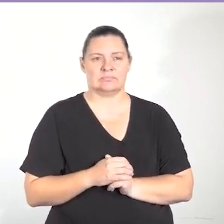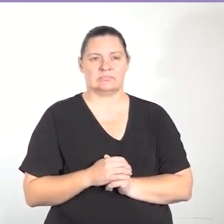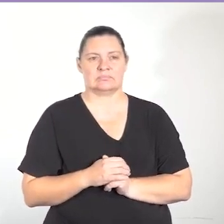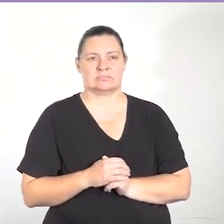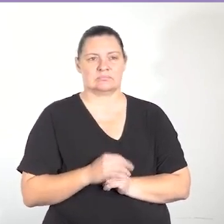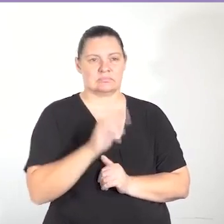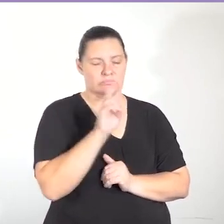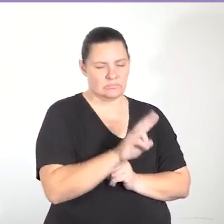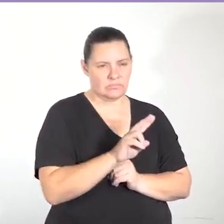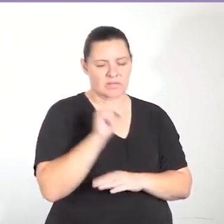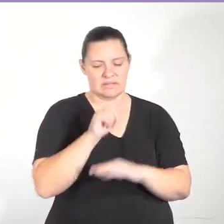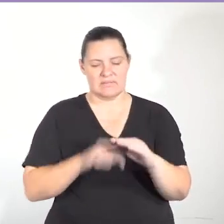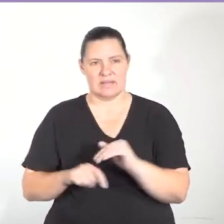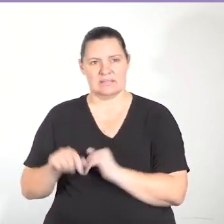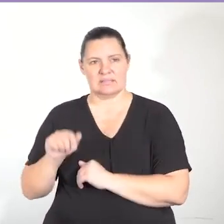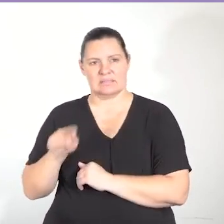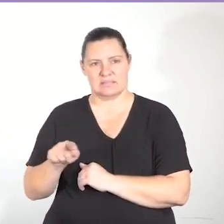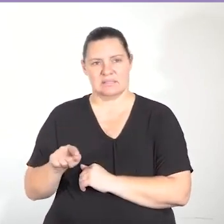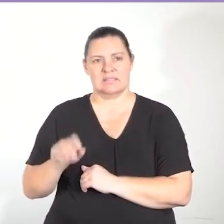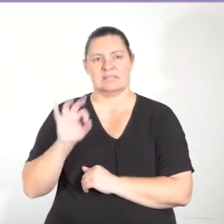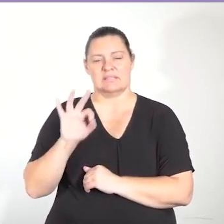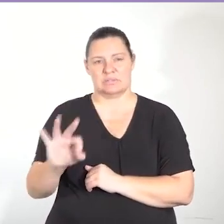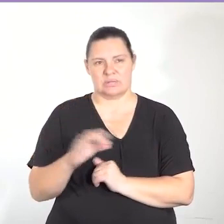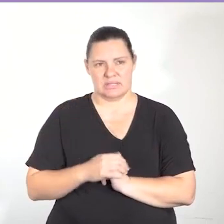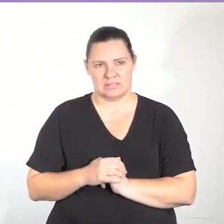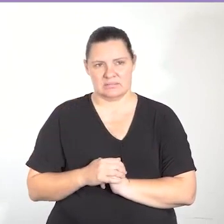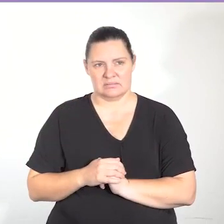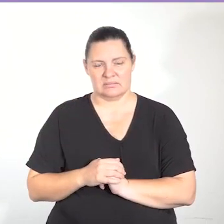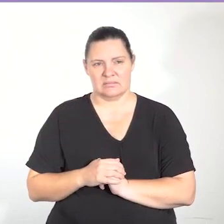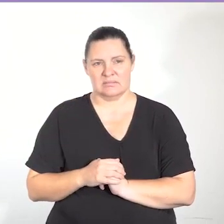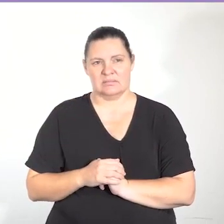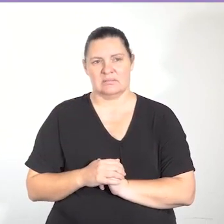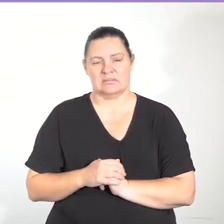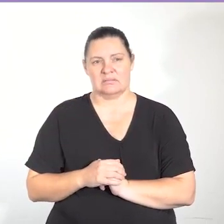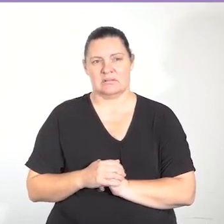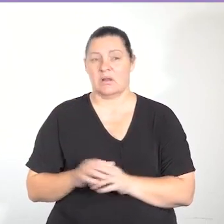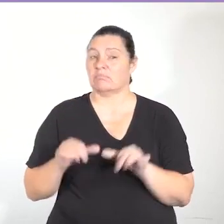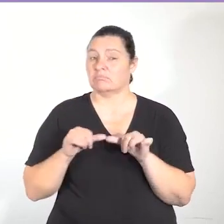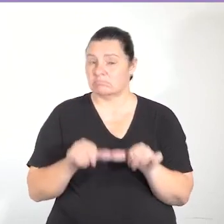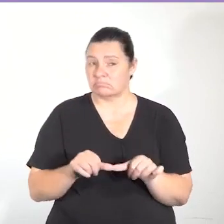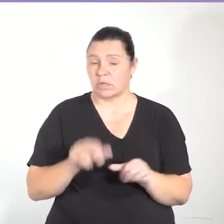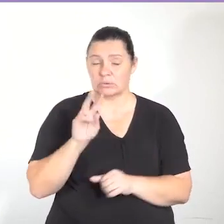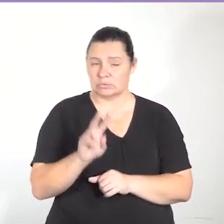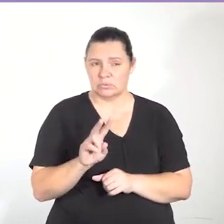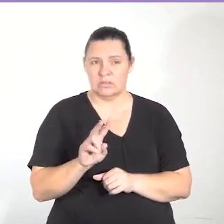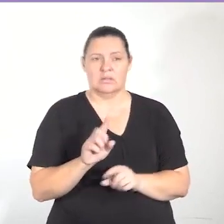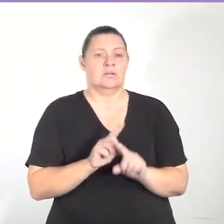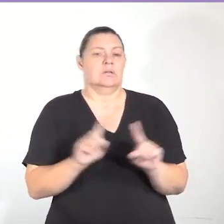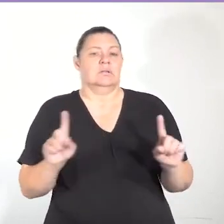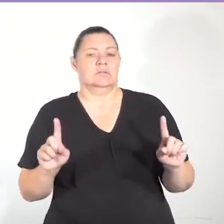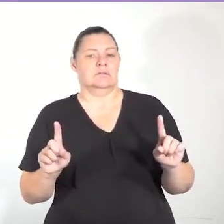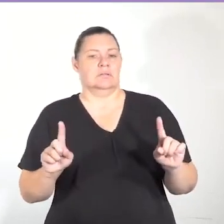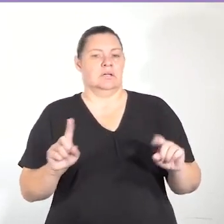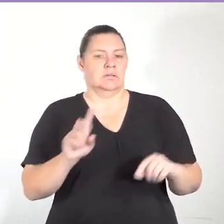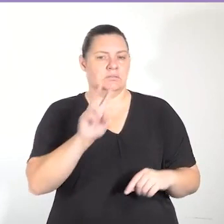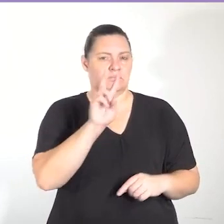divisible, and when I divide the 6 by 2, the answer there is 3. Now, I would continue with dividing by 2,